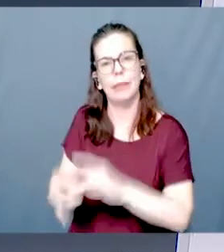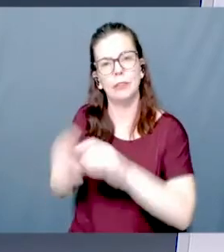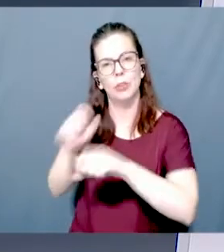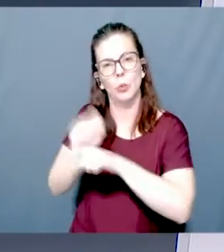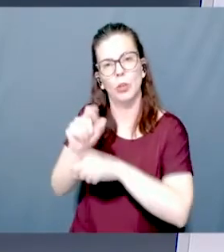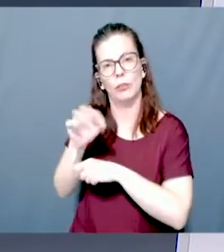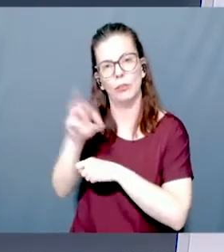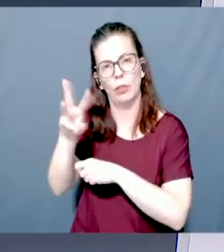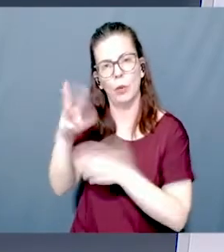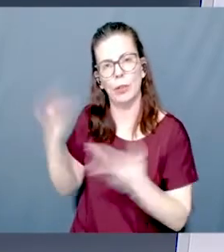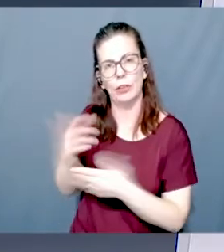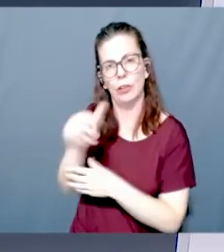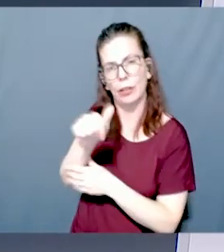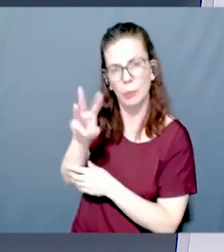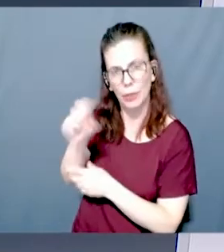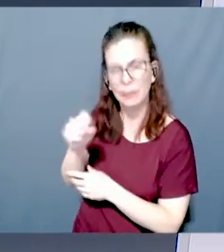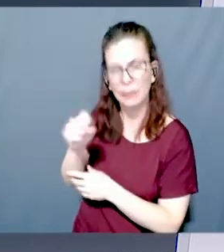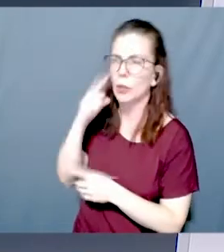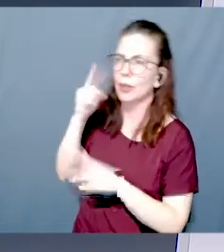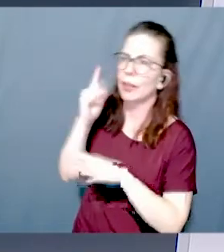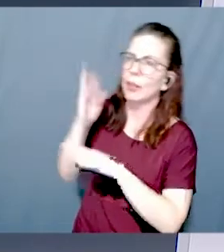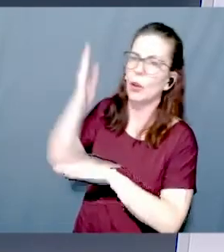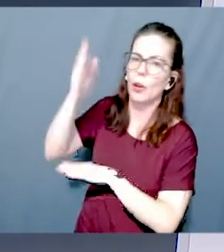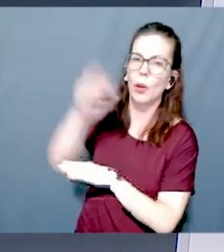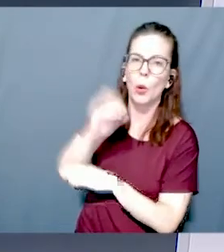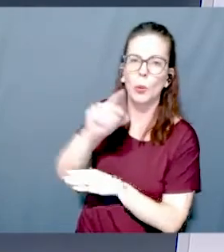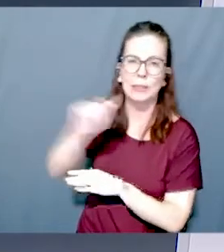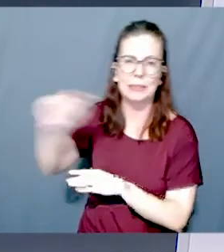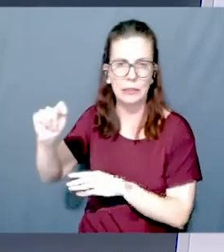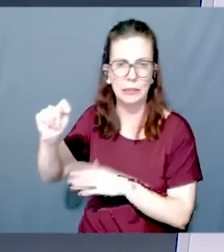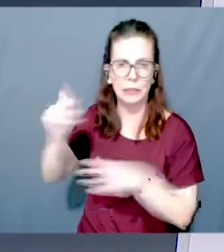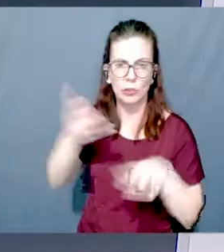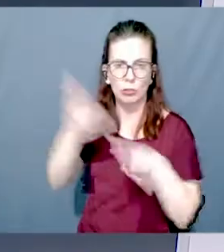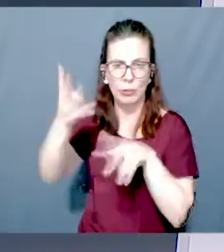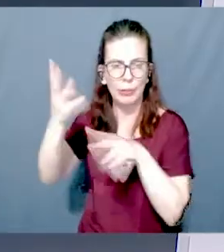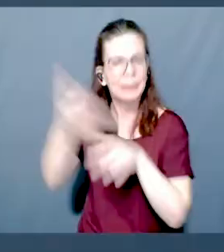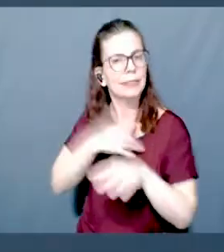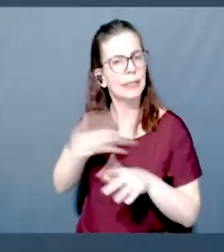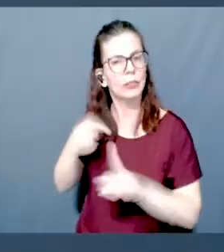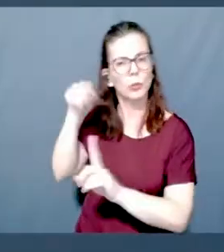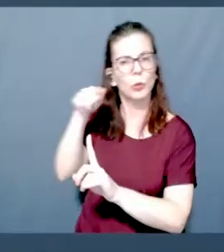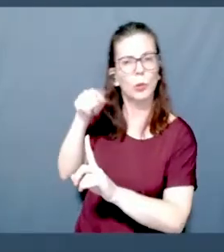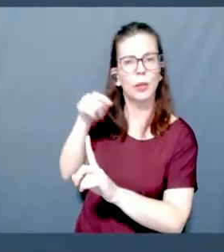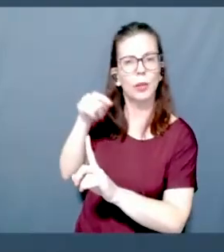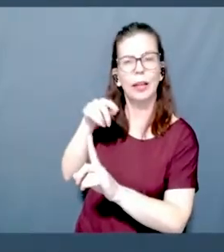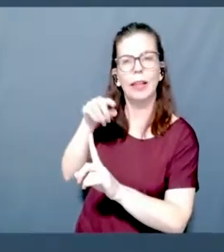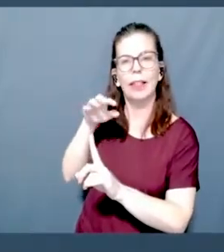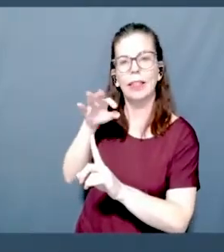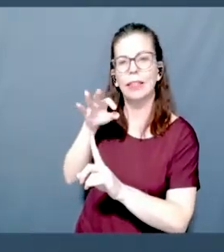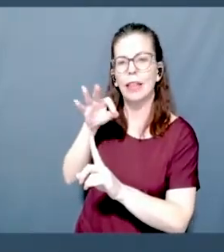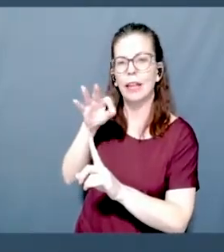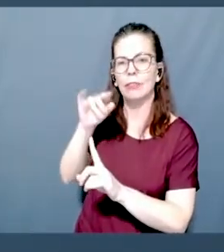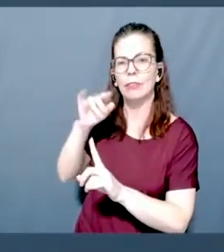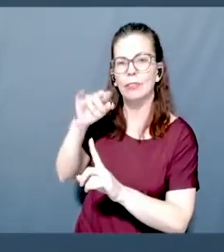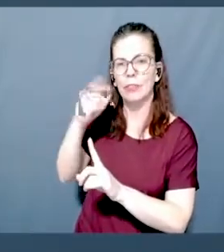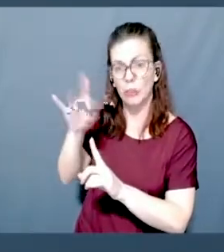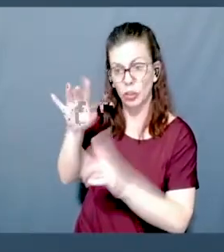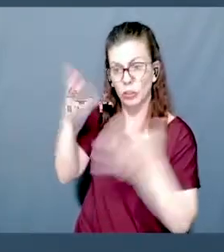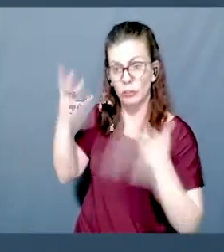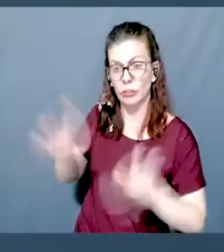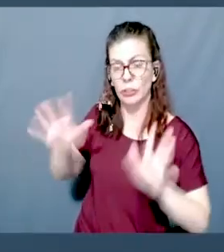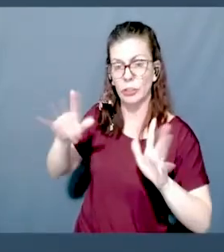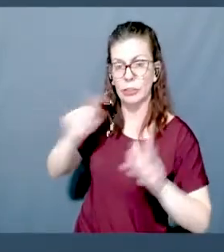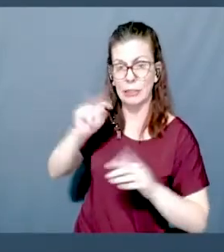of over-the-top or OTT streaming, many times this is taking finished television content that's on demand, or